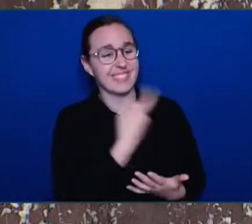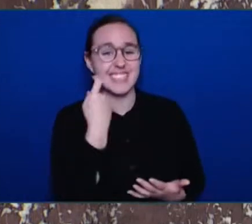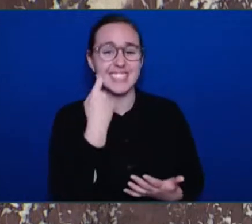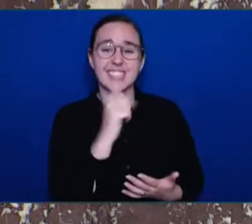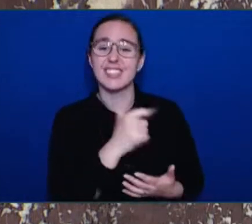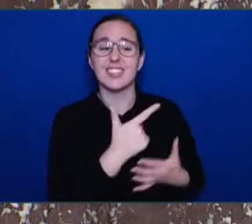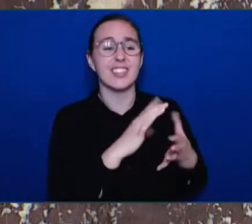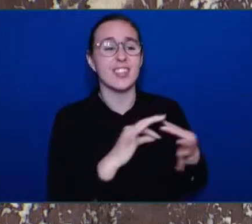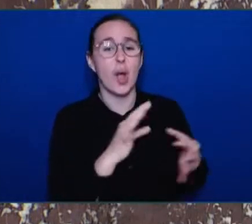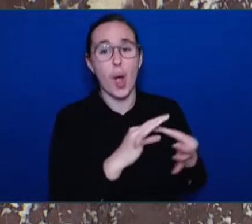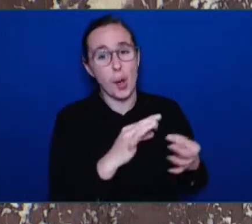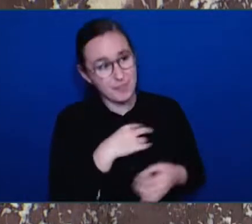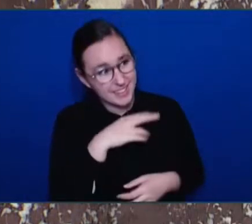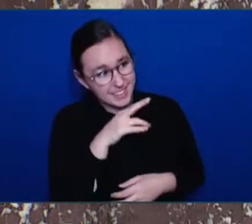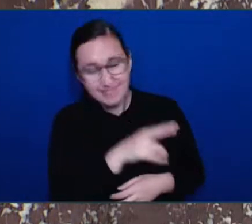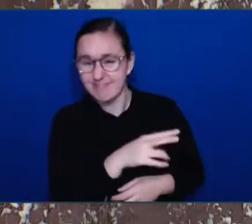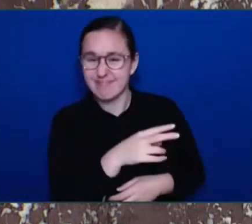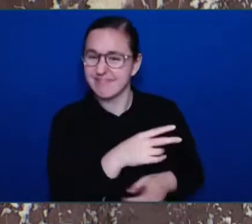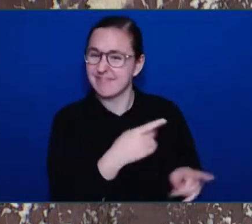attacks.